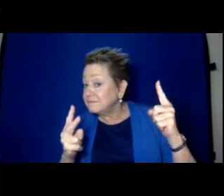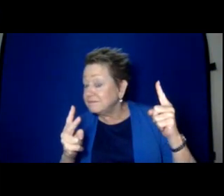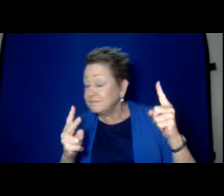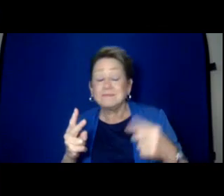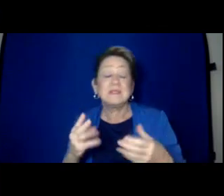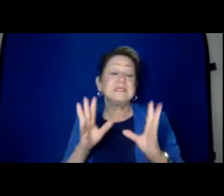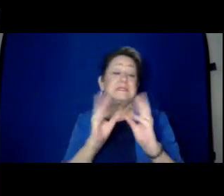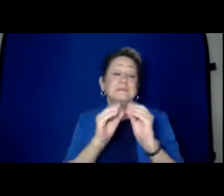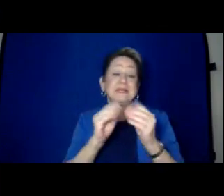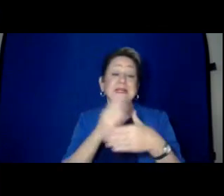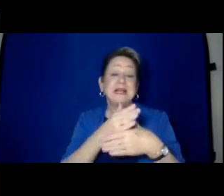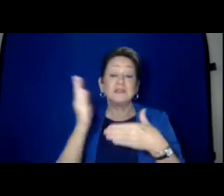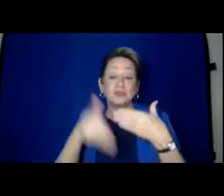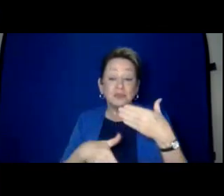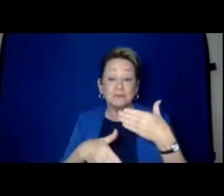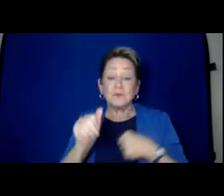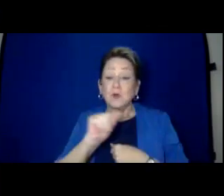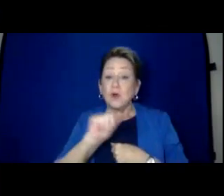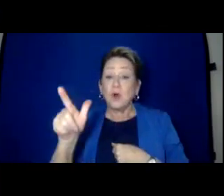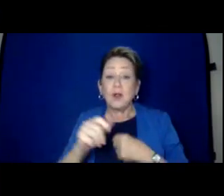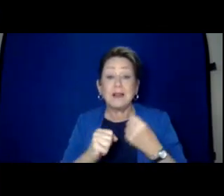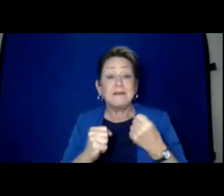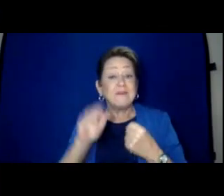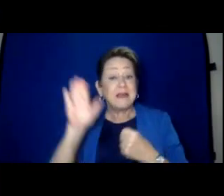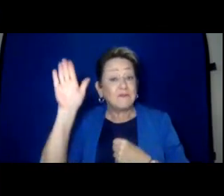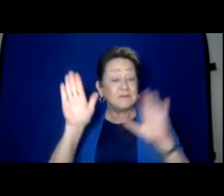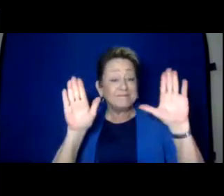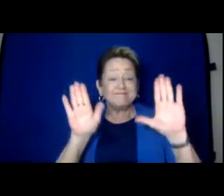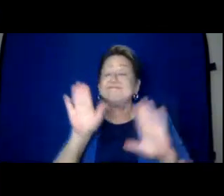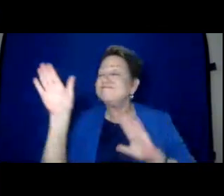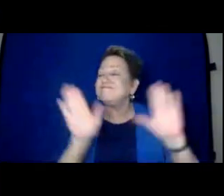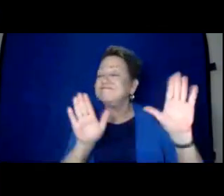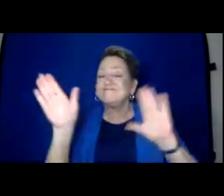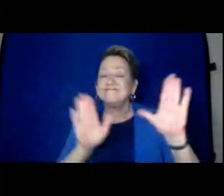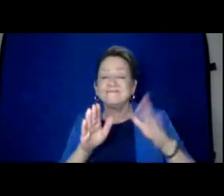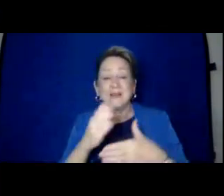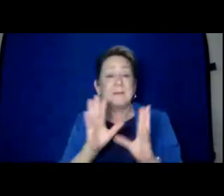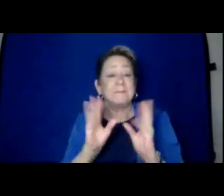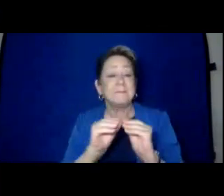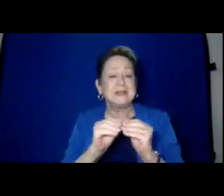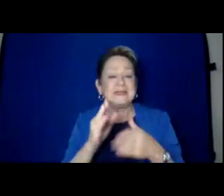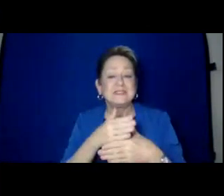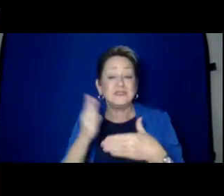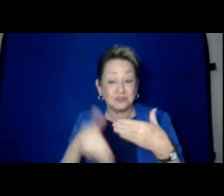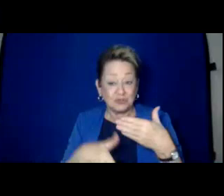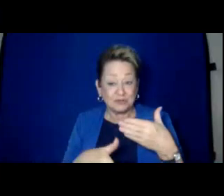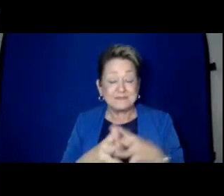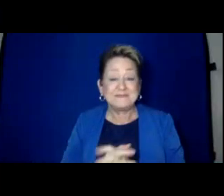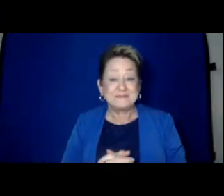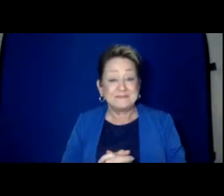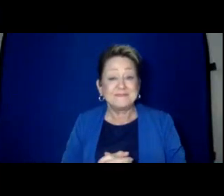This meeting is adjourned. All in favor? Aye. Meeting is Aye. adjourned.